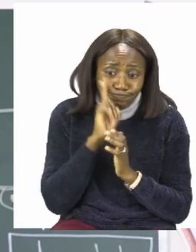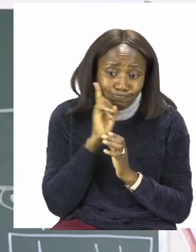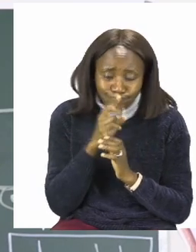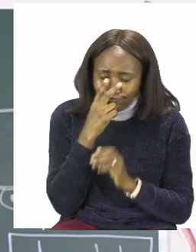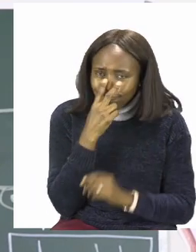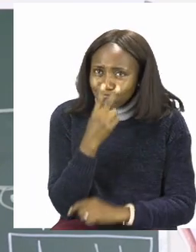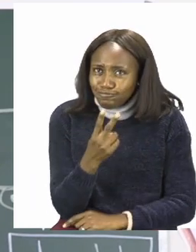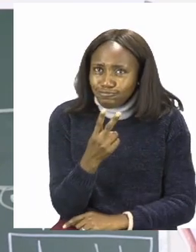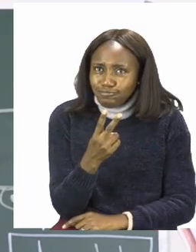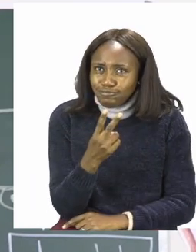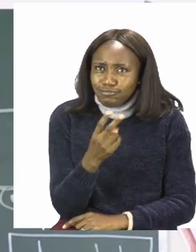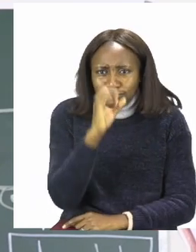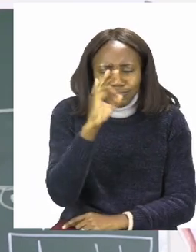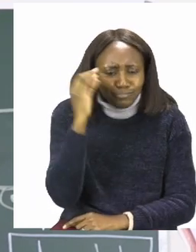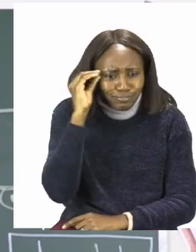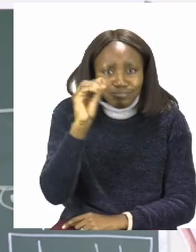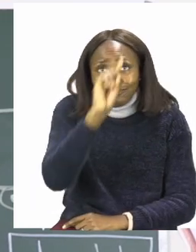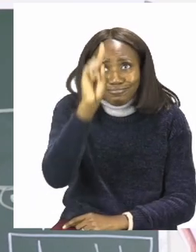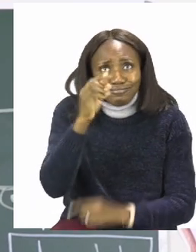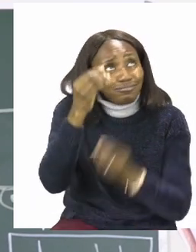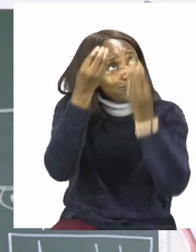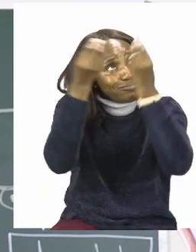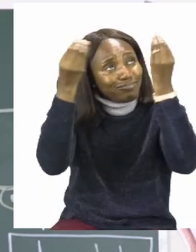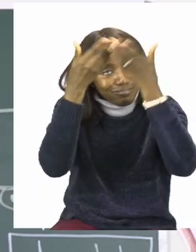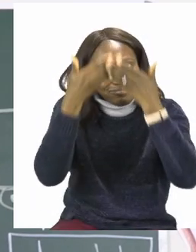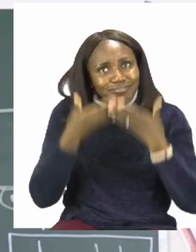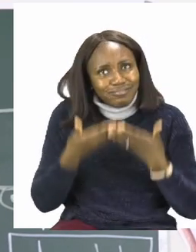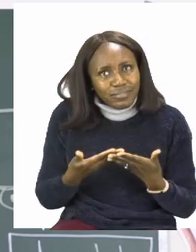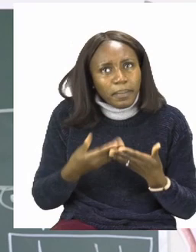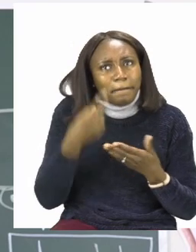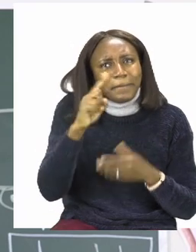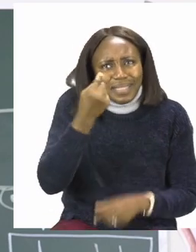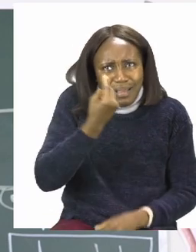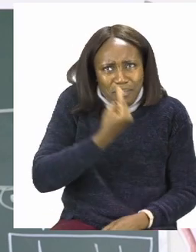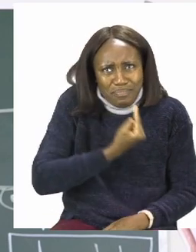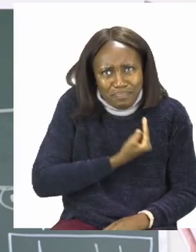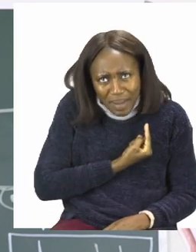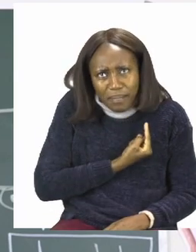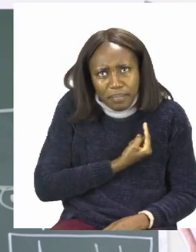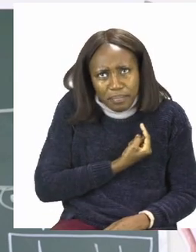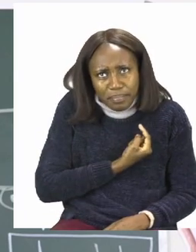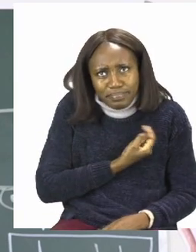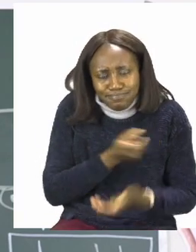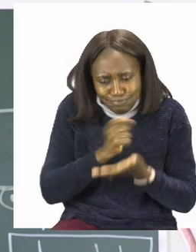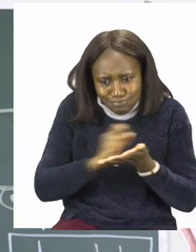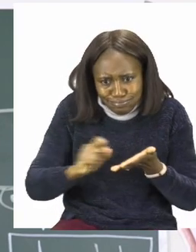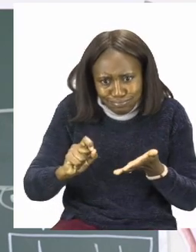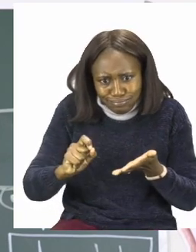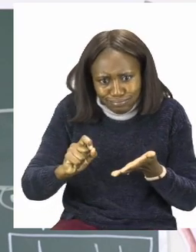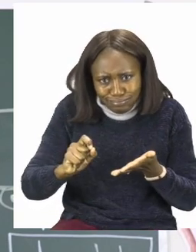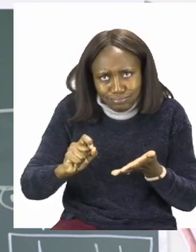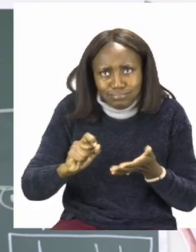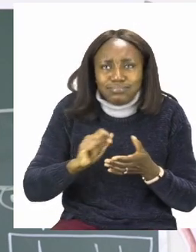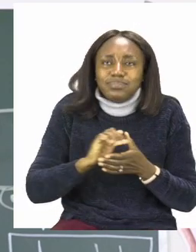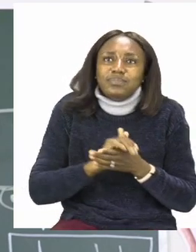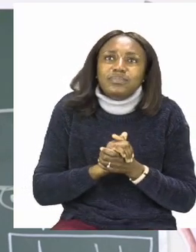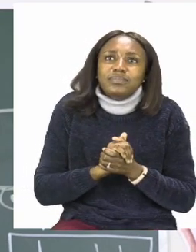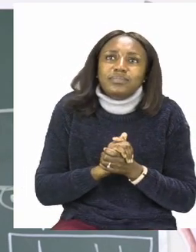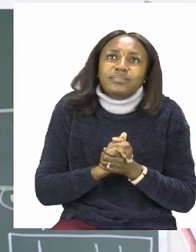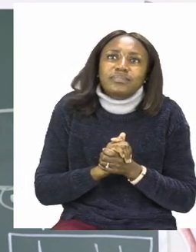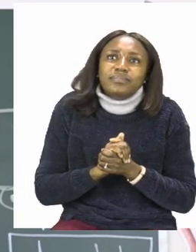okay. You can ask an adult for help. But please make sure that you finish your choo-choo train by